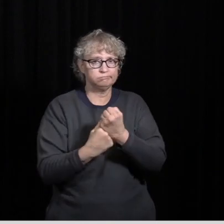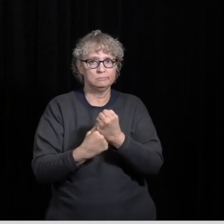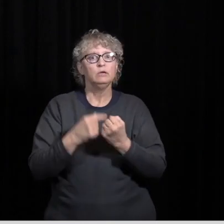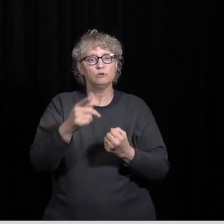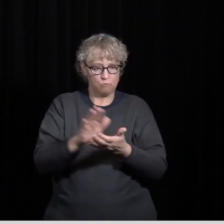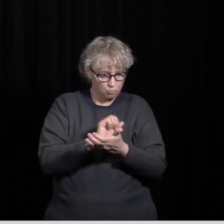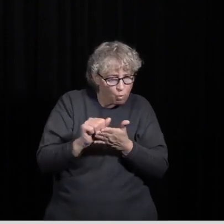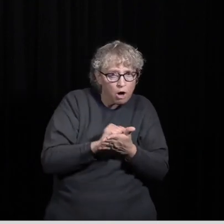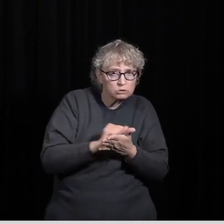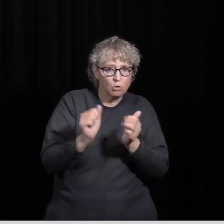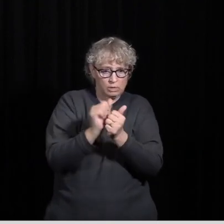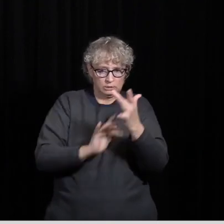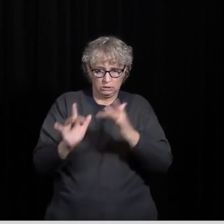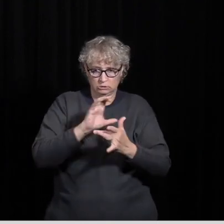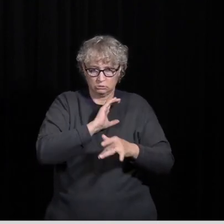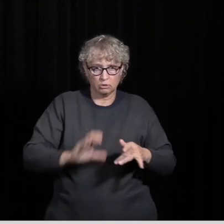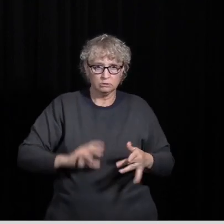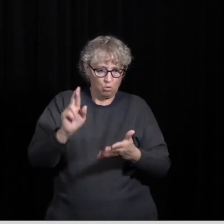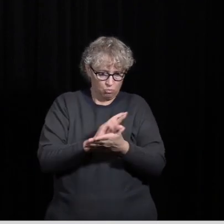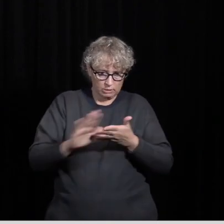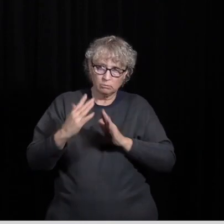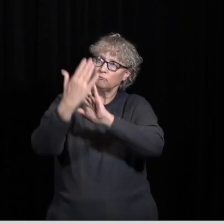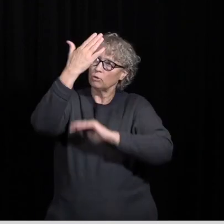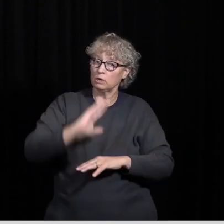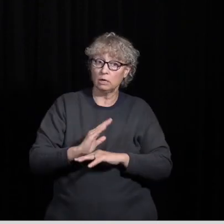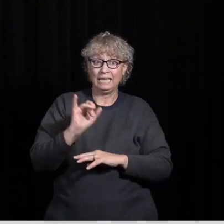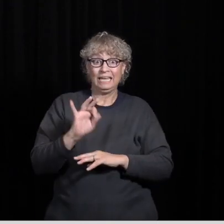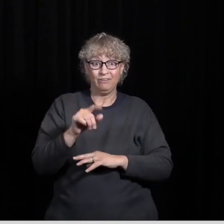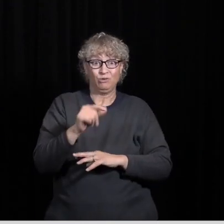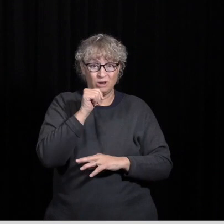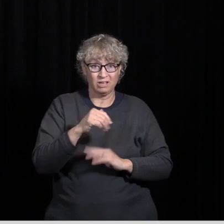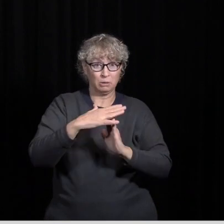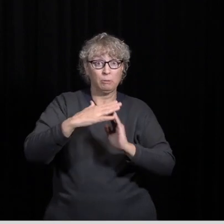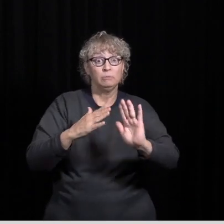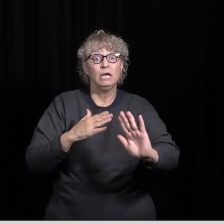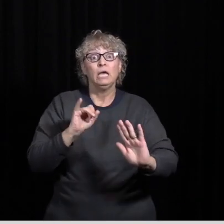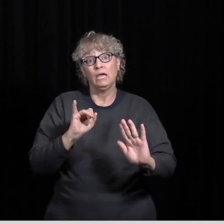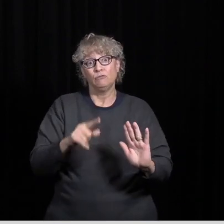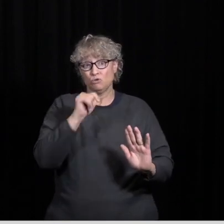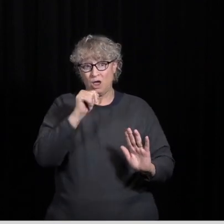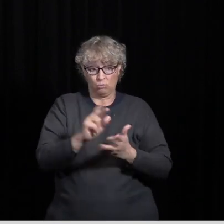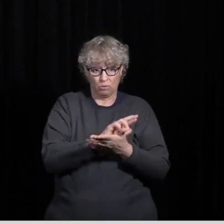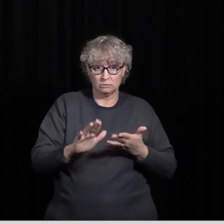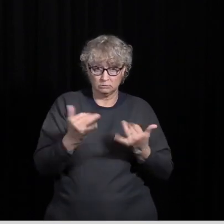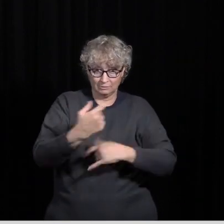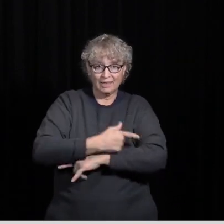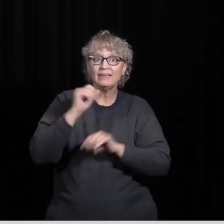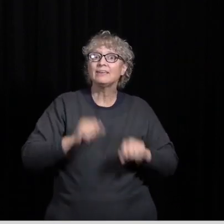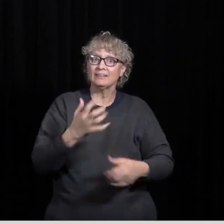You're righteous before God, right? And if you're not, just time out. If you're not righteous before God, today can be the day of